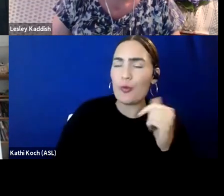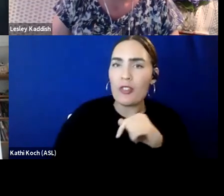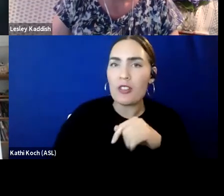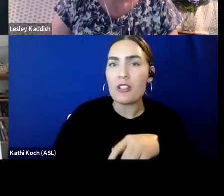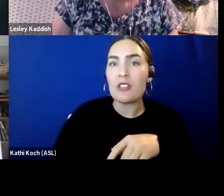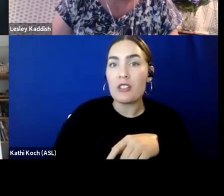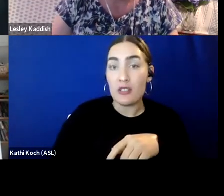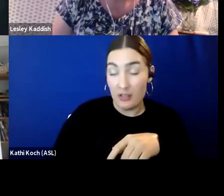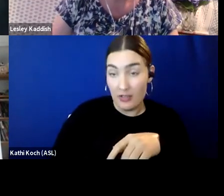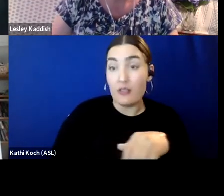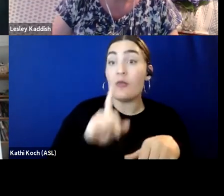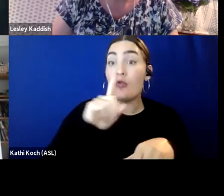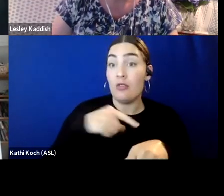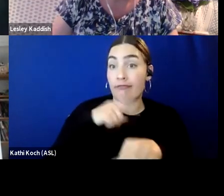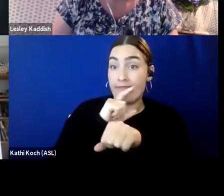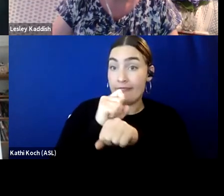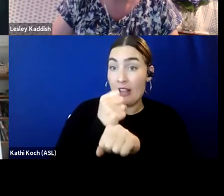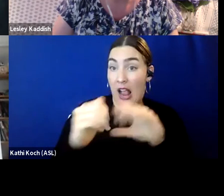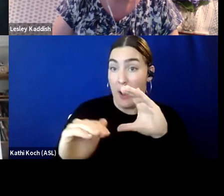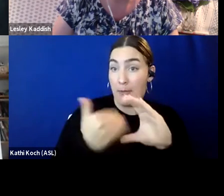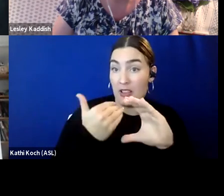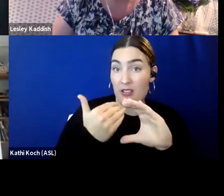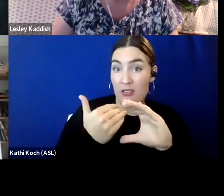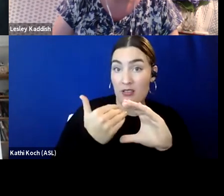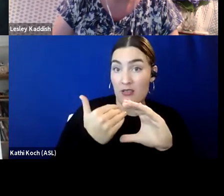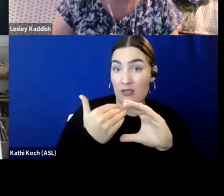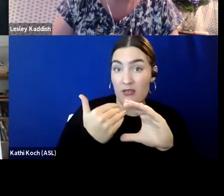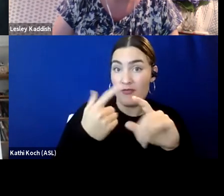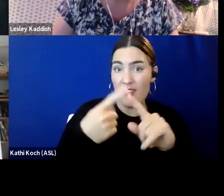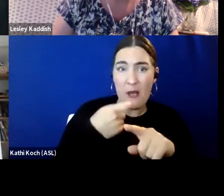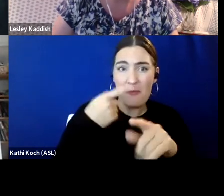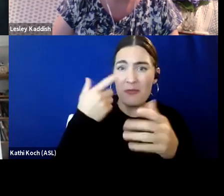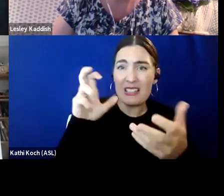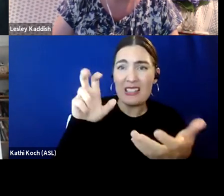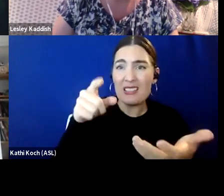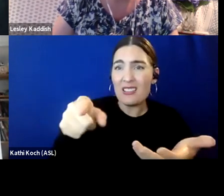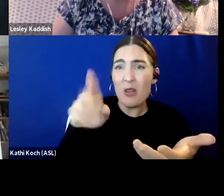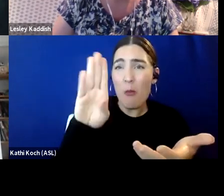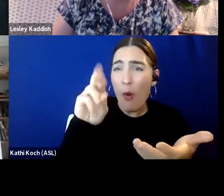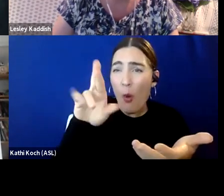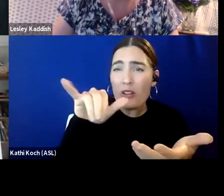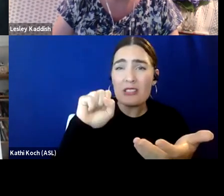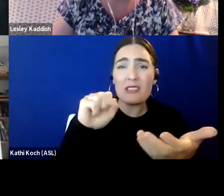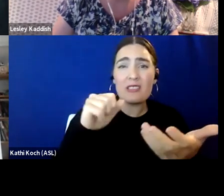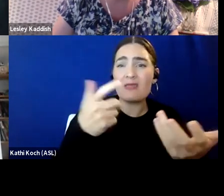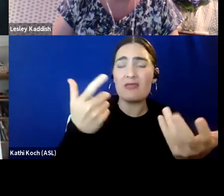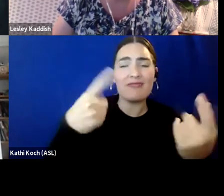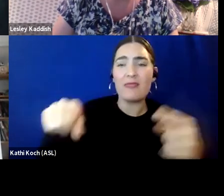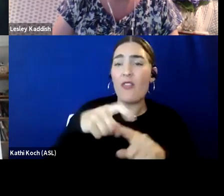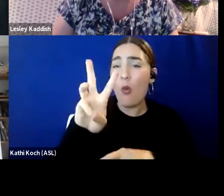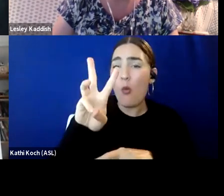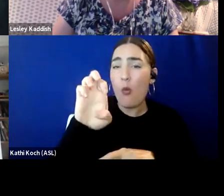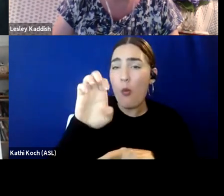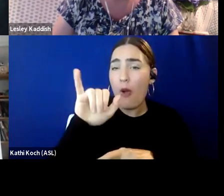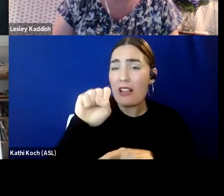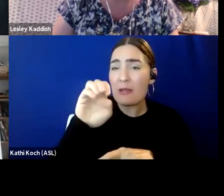we got an email, probably from you, Boris, or maybe just from the Weisman, inviting us as